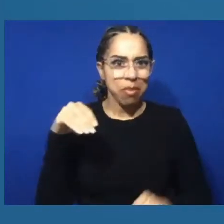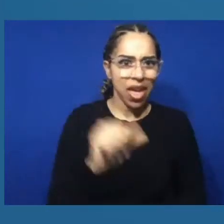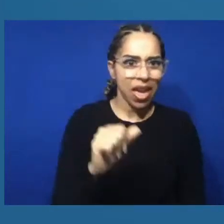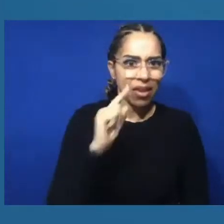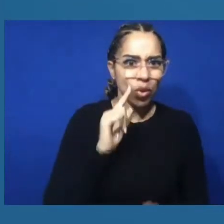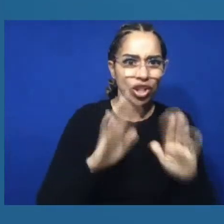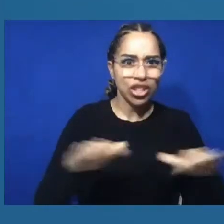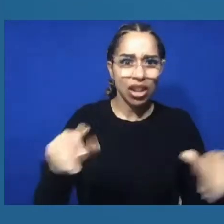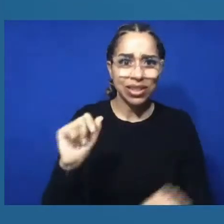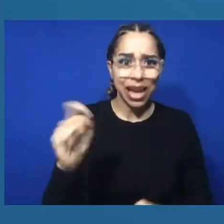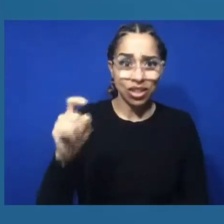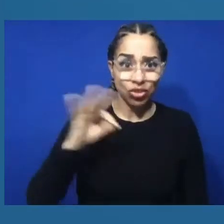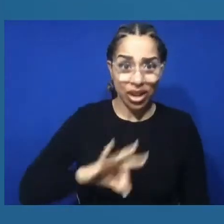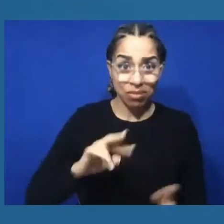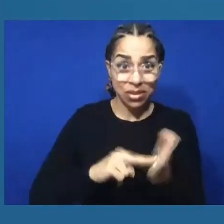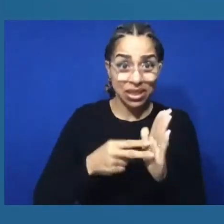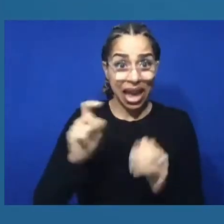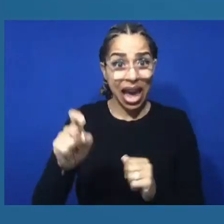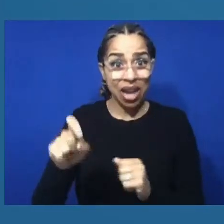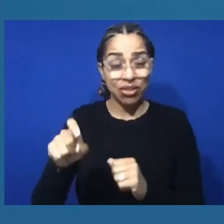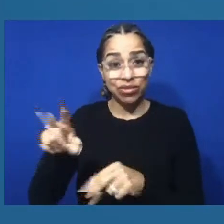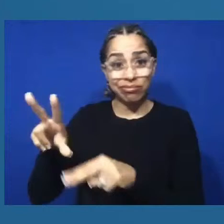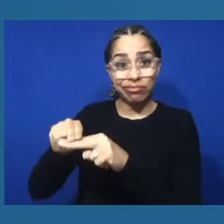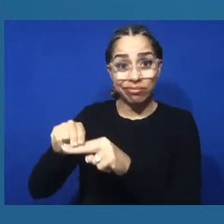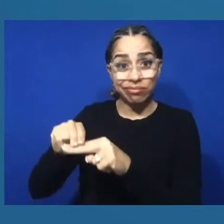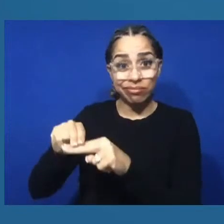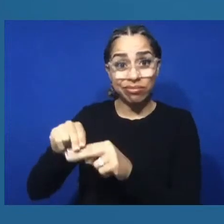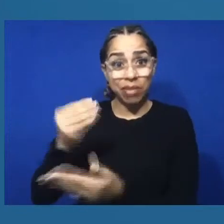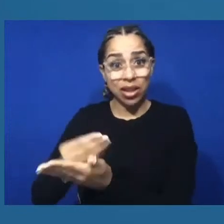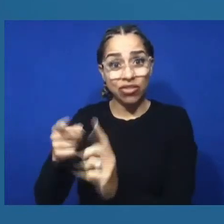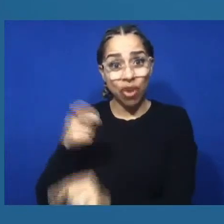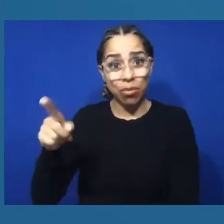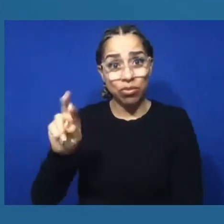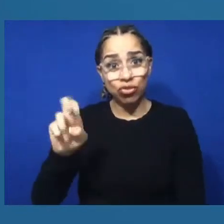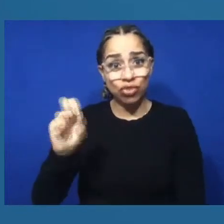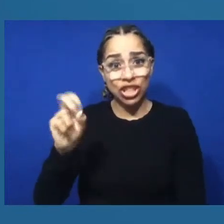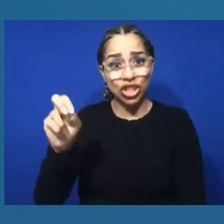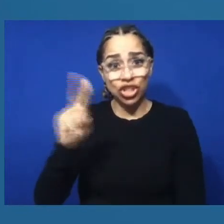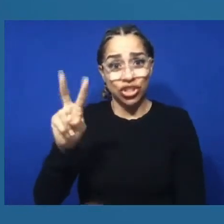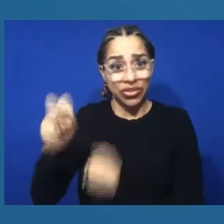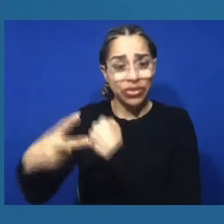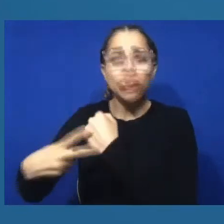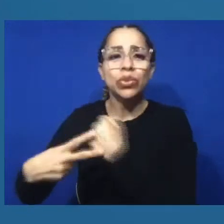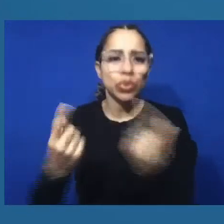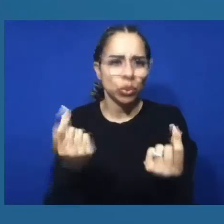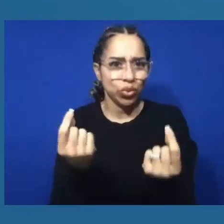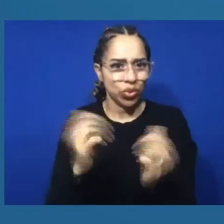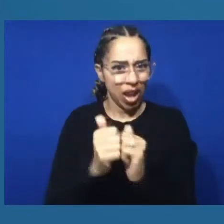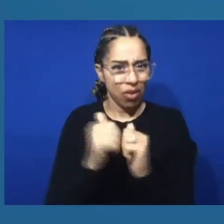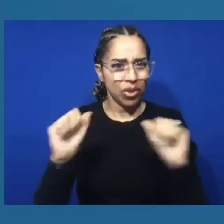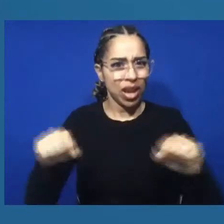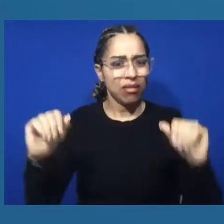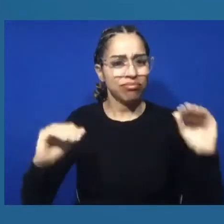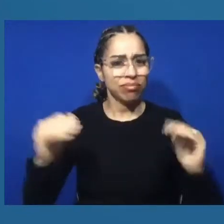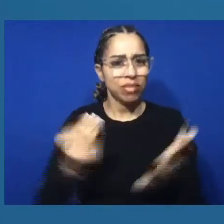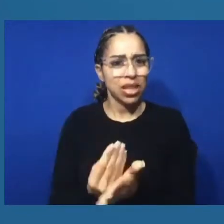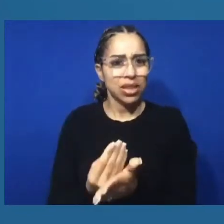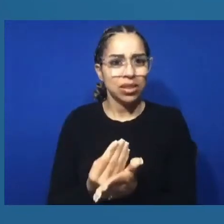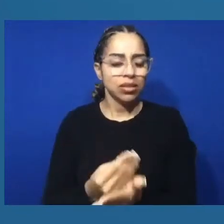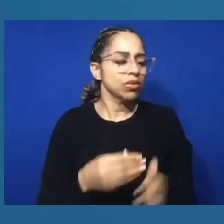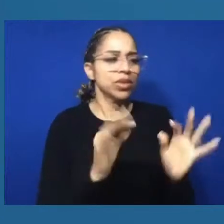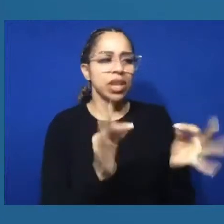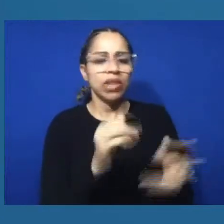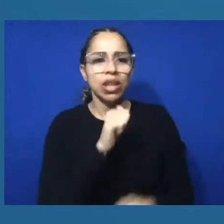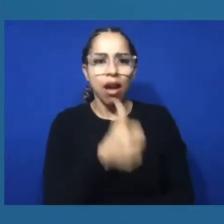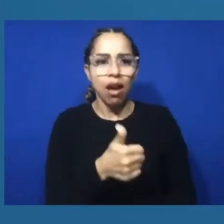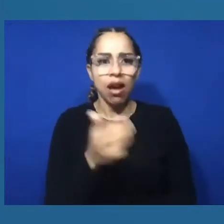into the reserves in some sort of situation? Like, what are you going to do to offset this? Absolutely not having to dip into reserves to fund